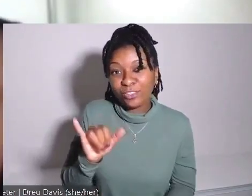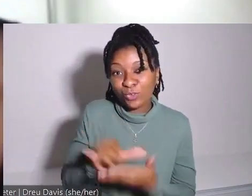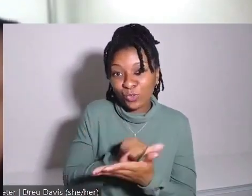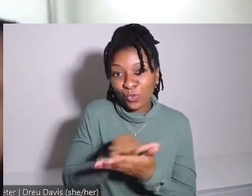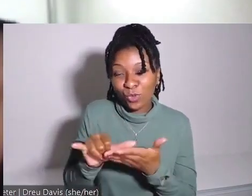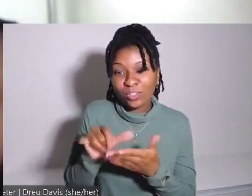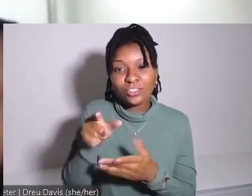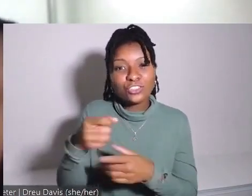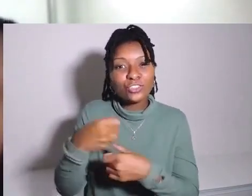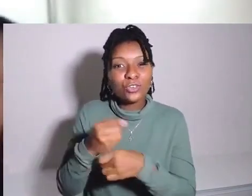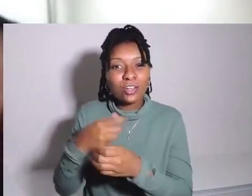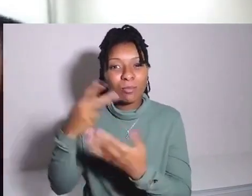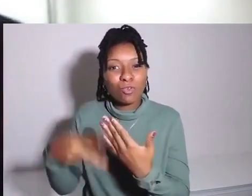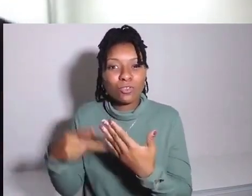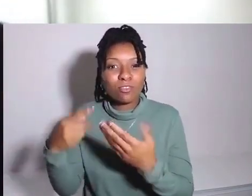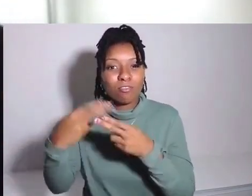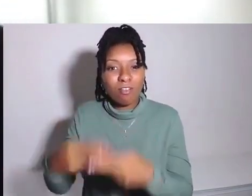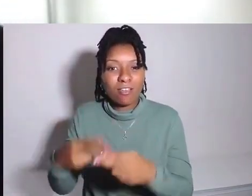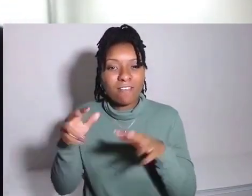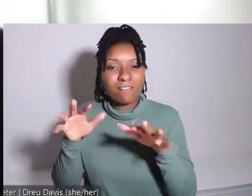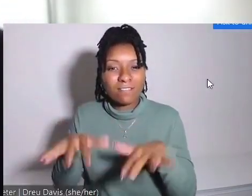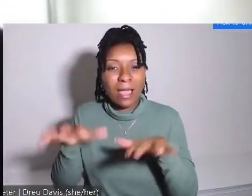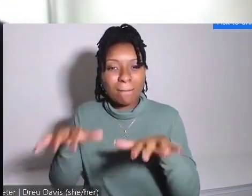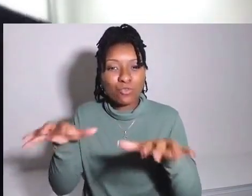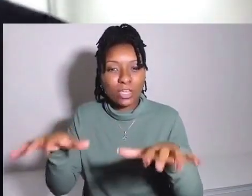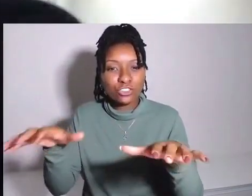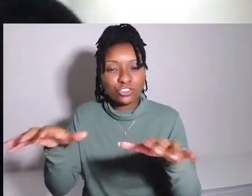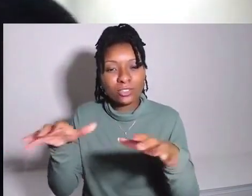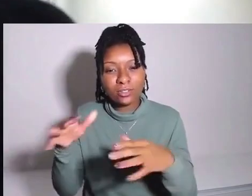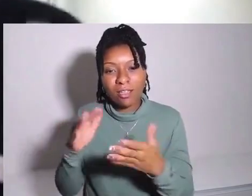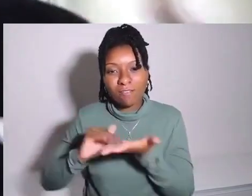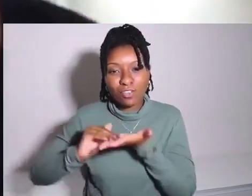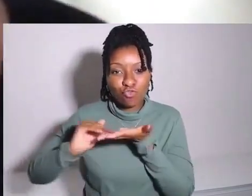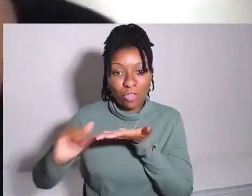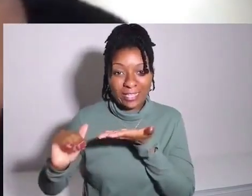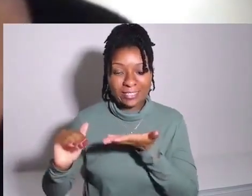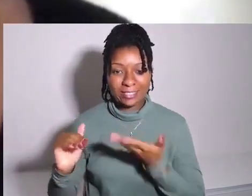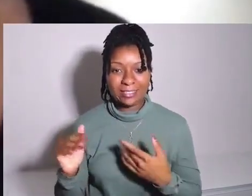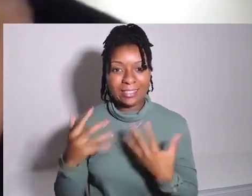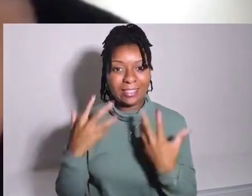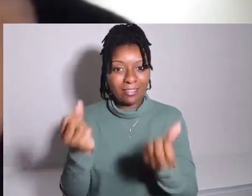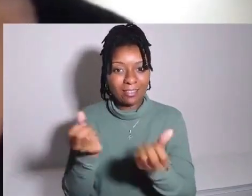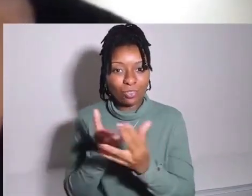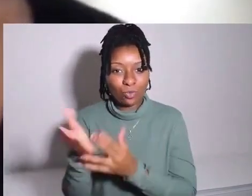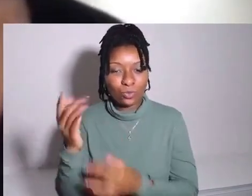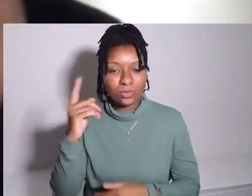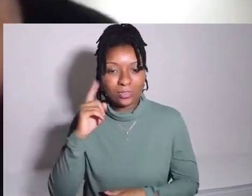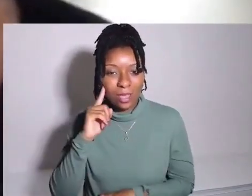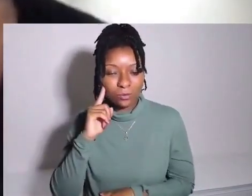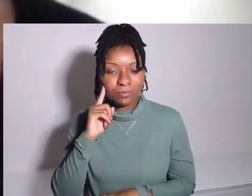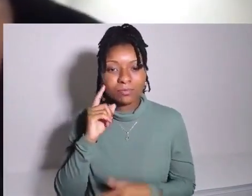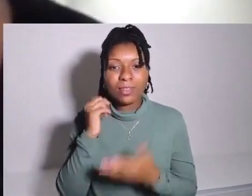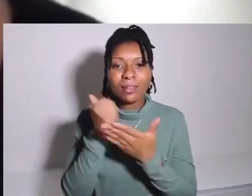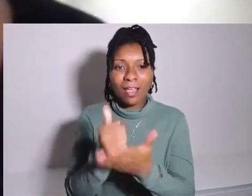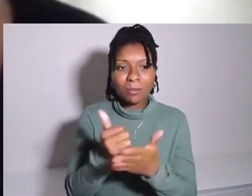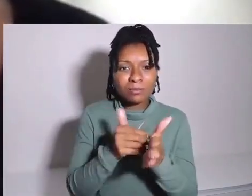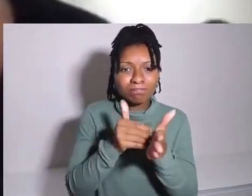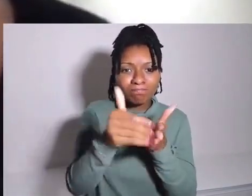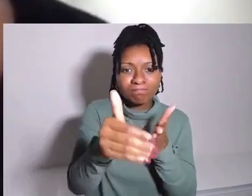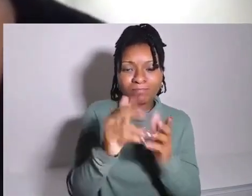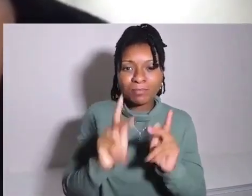The Vibration of Grace, Healing Through Sound, and it helps thousands of people worldwide to rediscover and deepen their